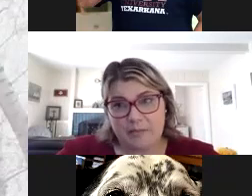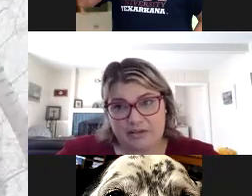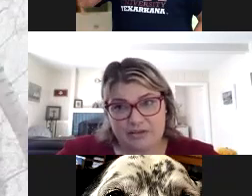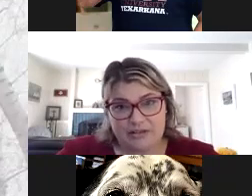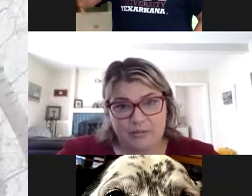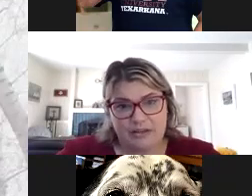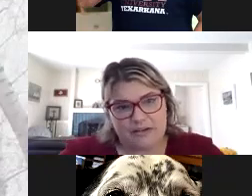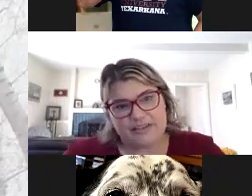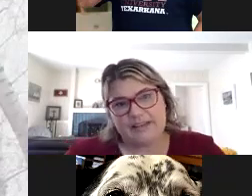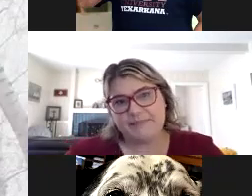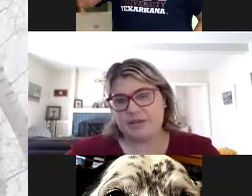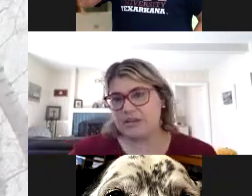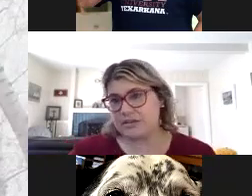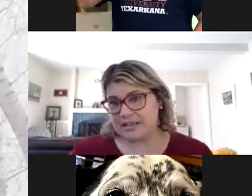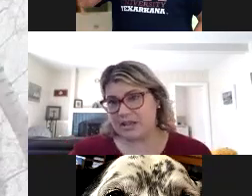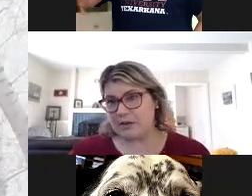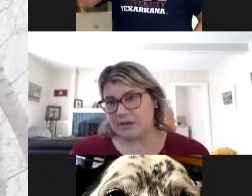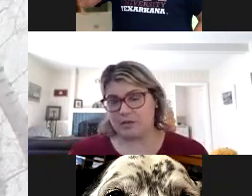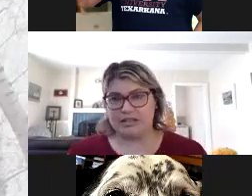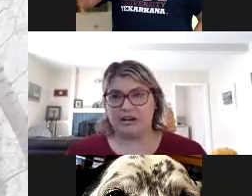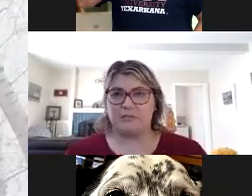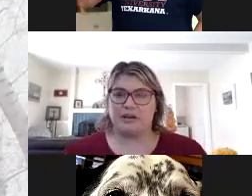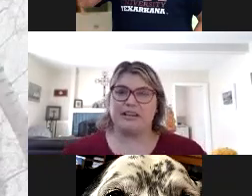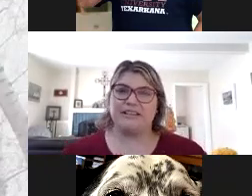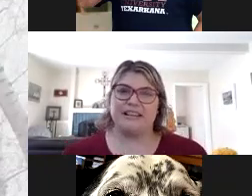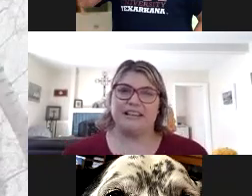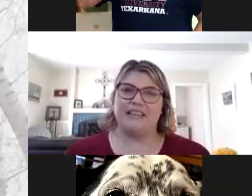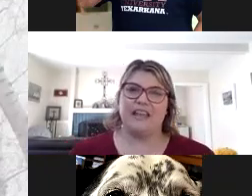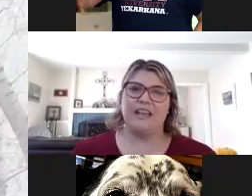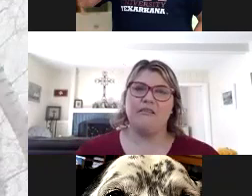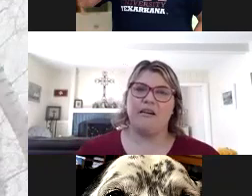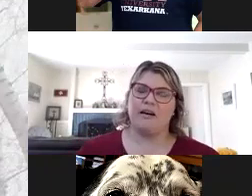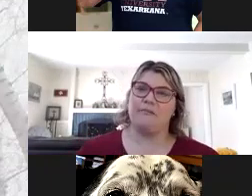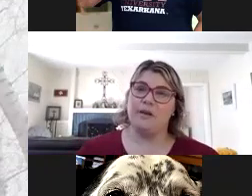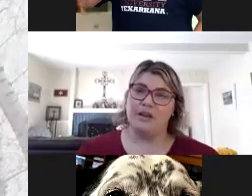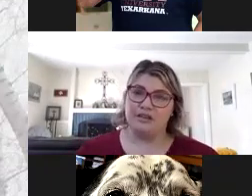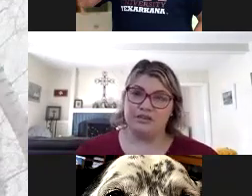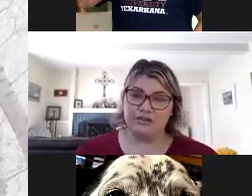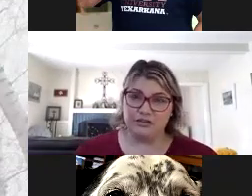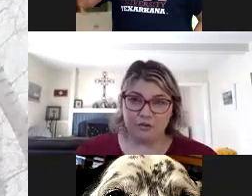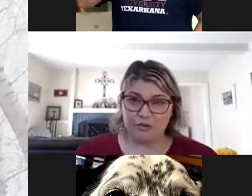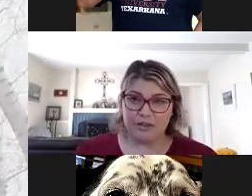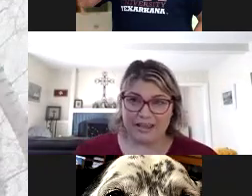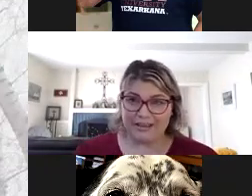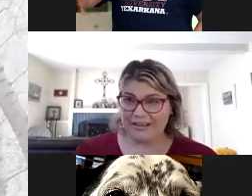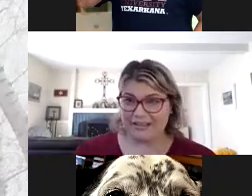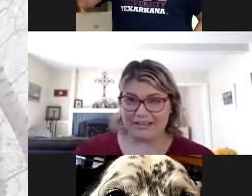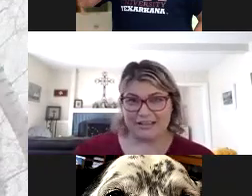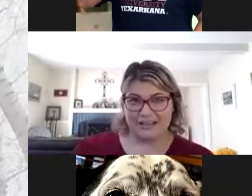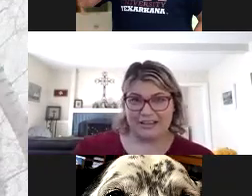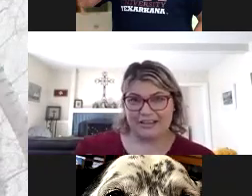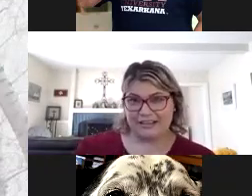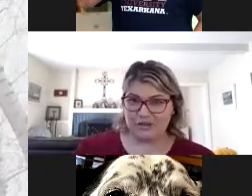in the abolition of the welfare state. So the interesting thing about the Libertarian Party is that they don't like